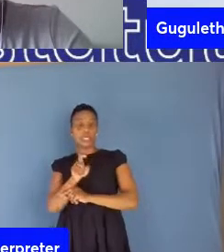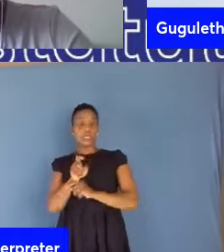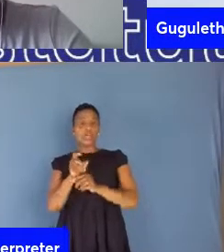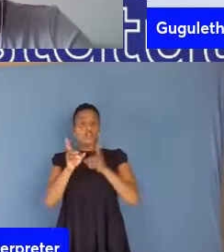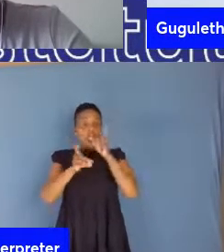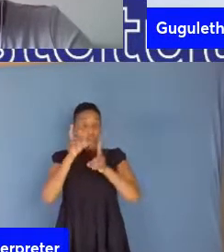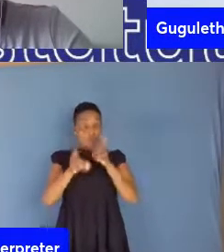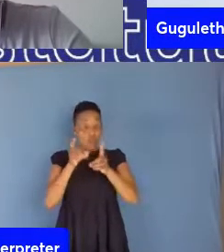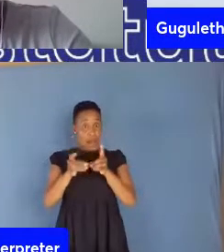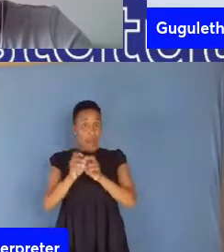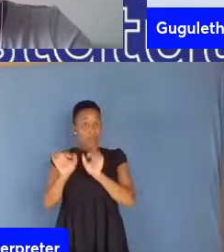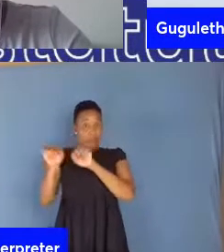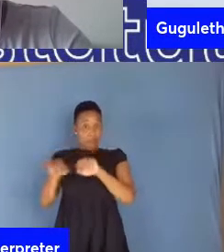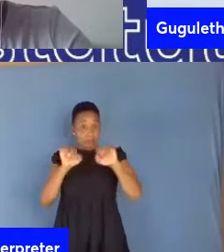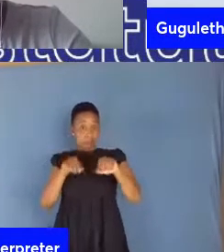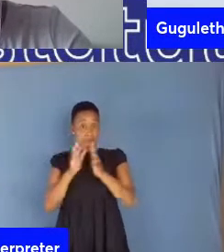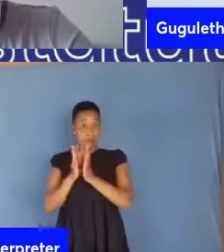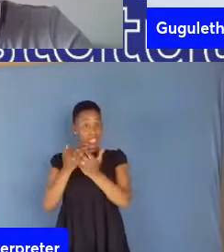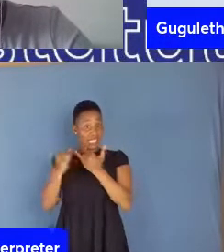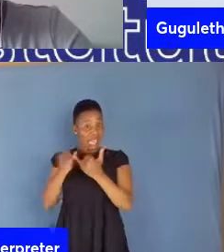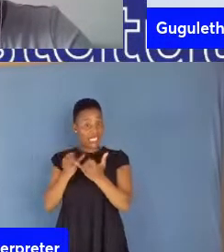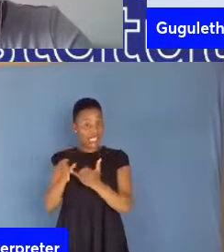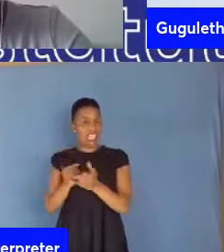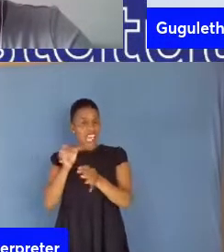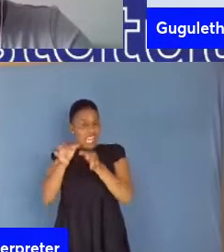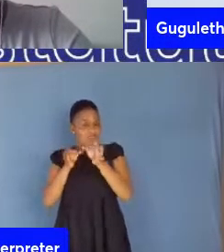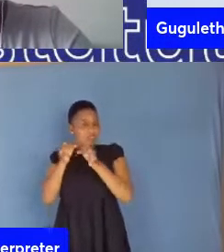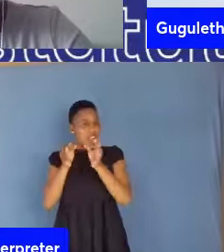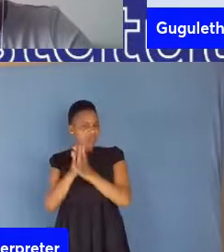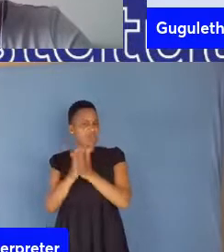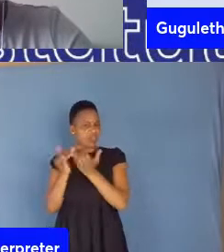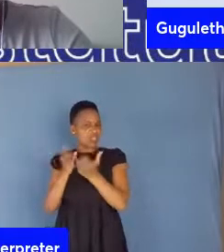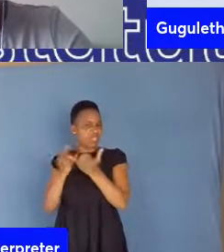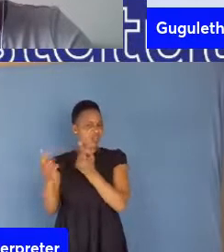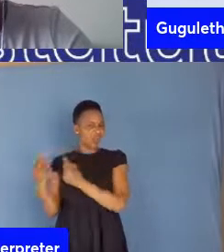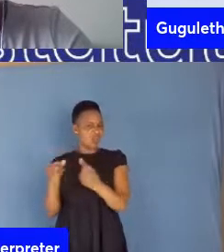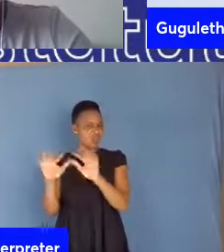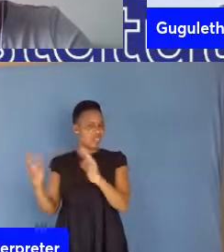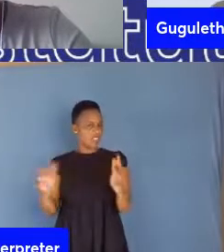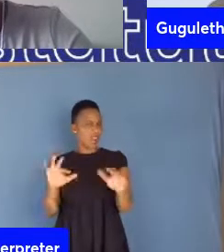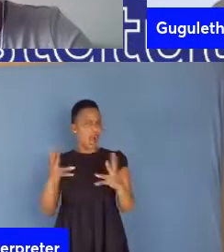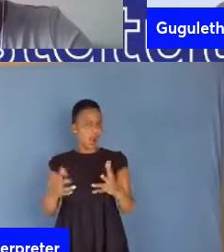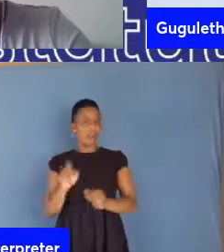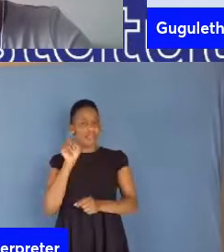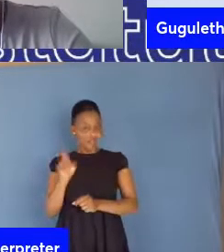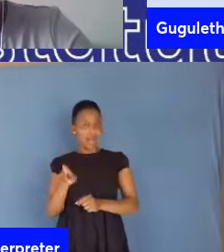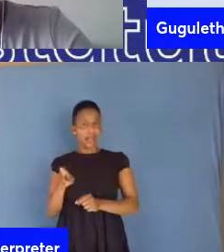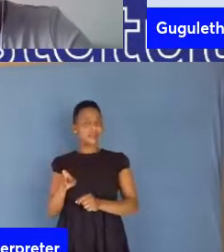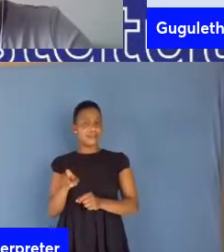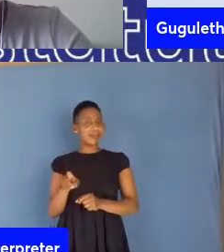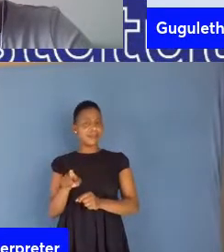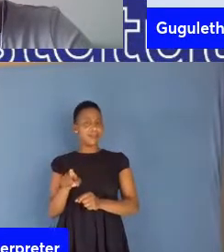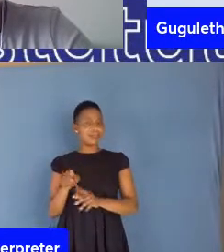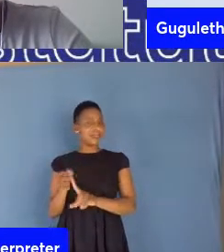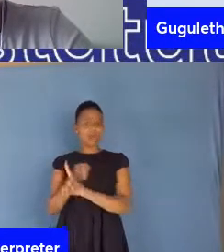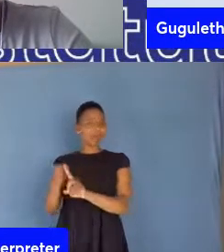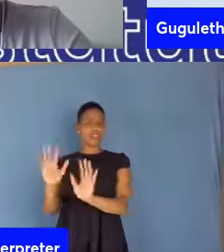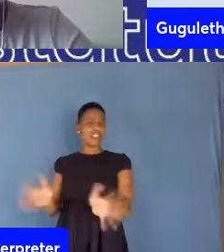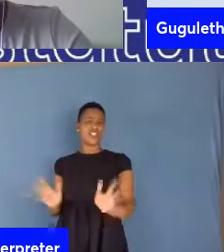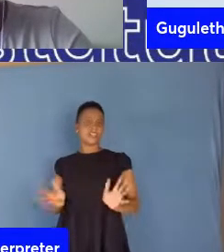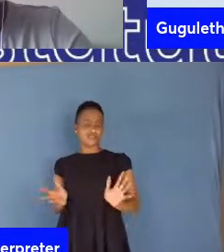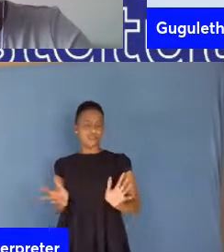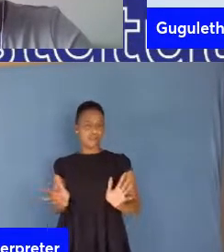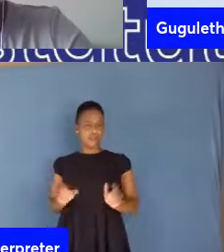to reflect on how we have had sex, it speaks to the violence that is embedded in our culture. So the answer is,